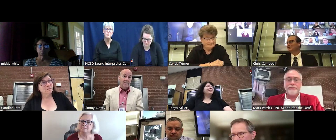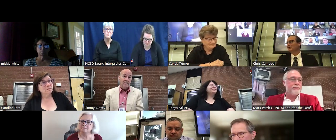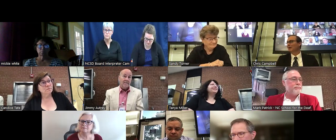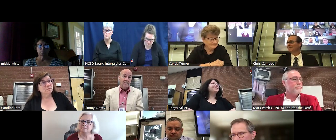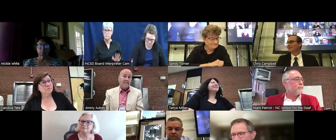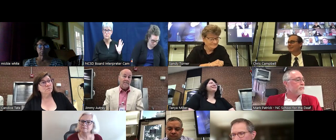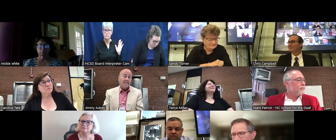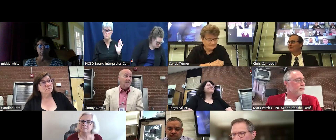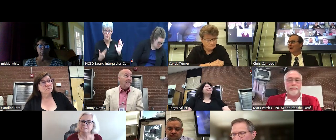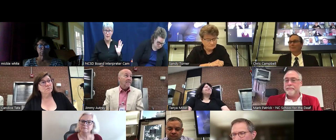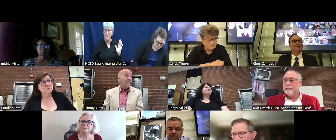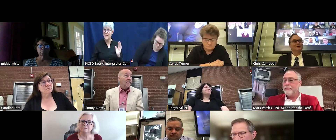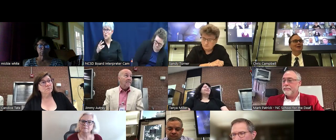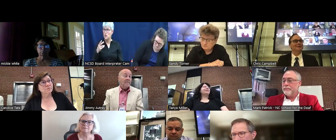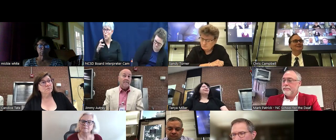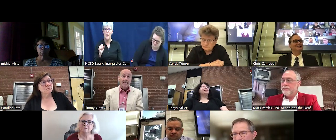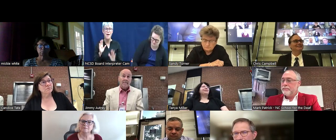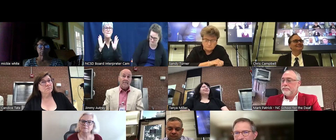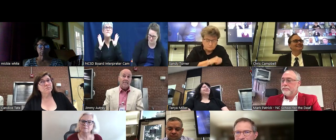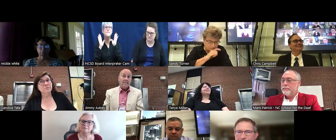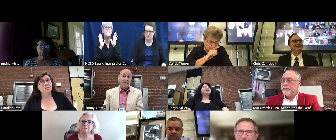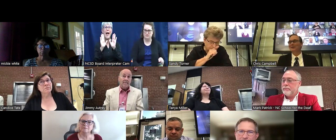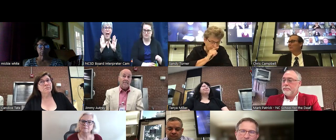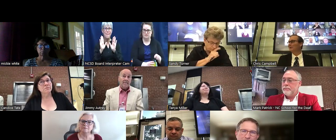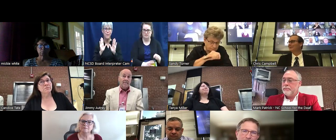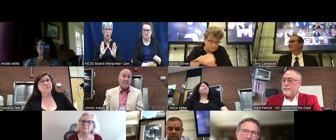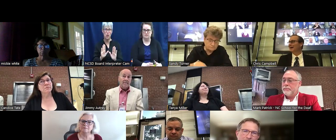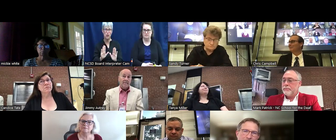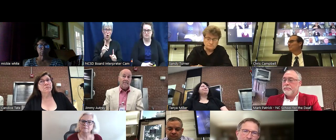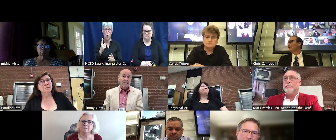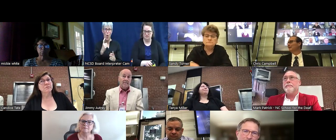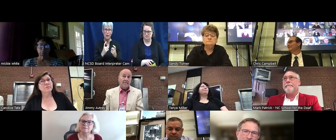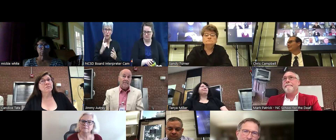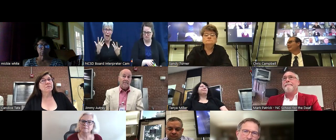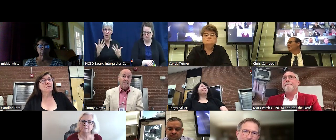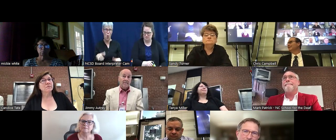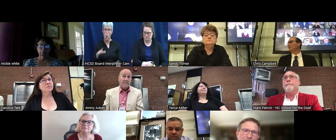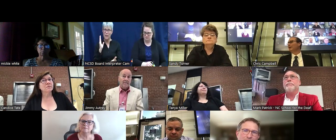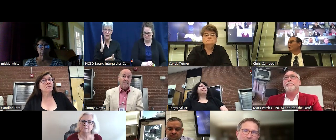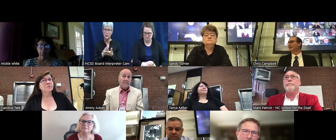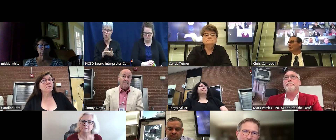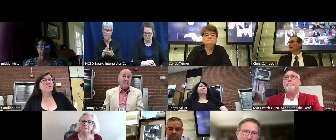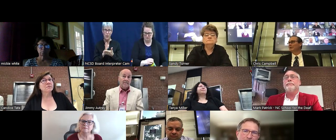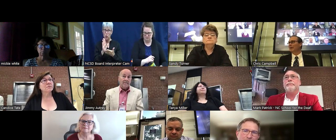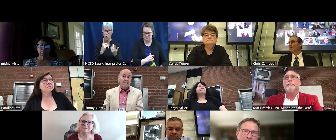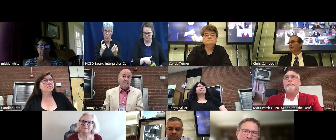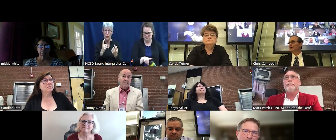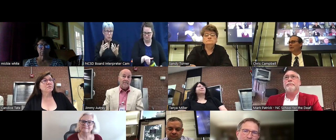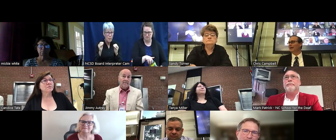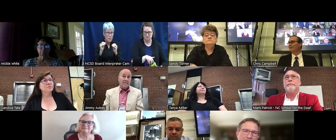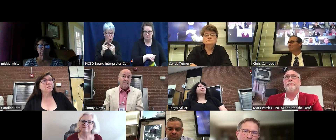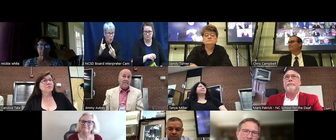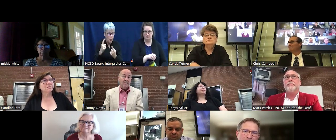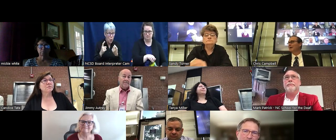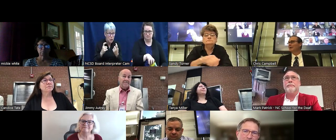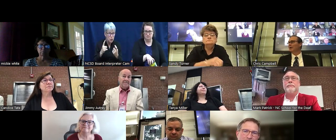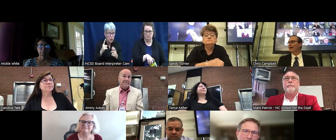This is Chris. These are fabulous questions. So I don't want to stop. Does anyone else have a question about